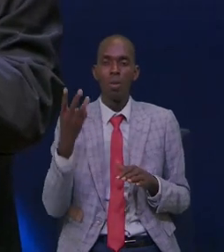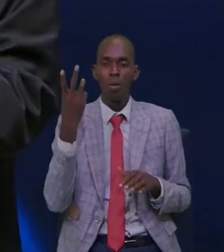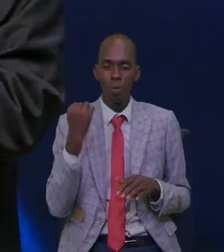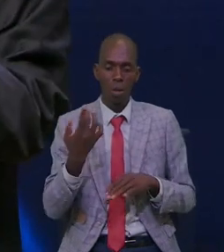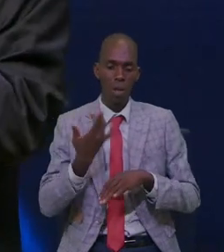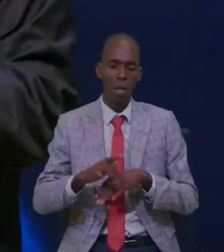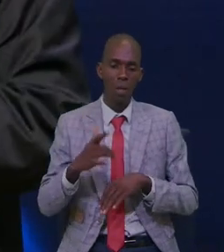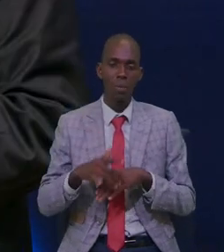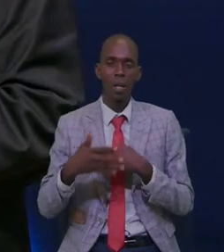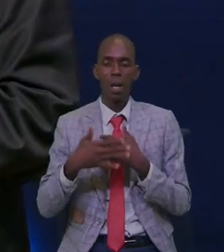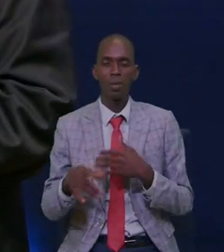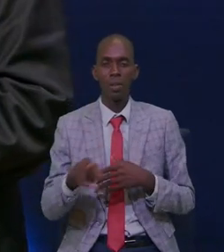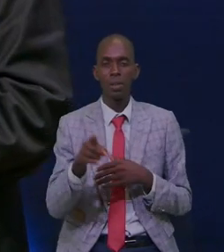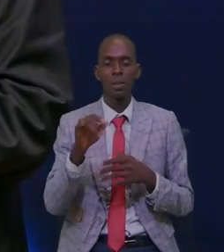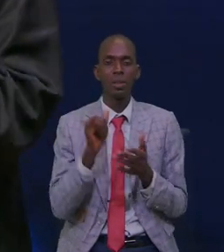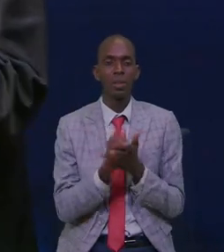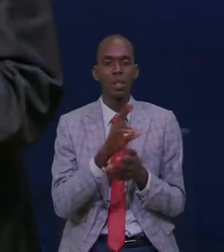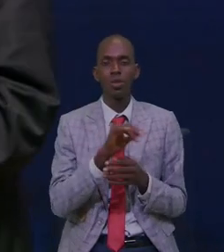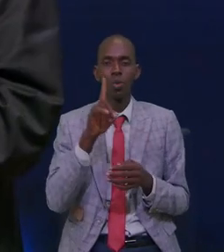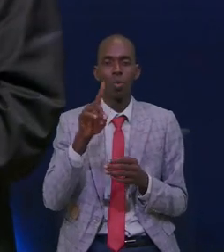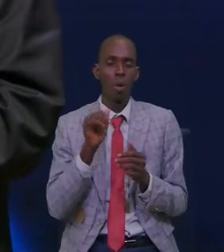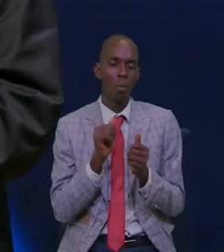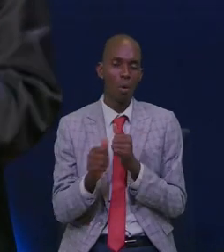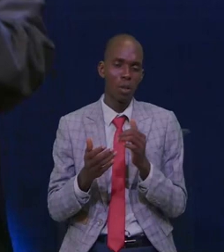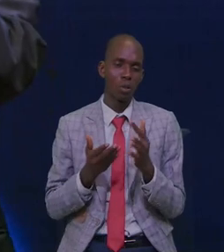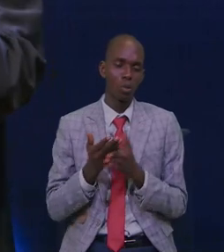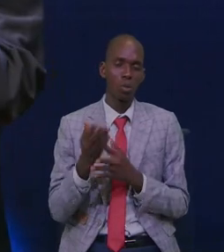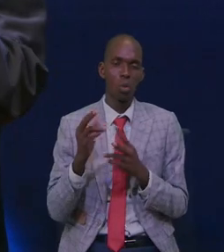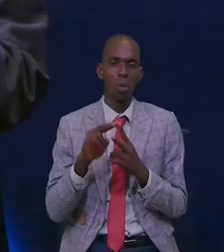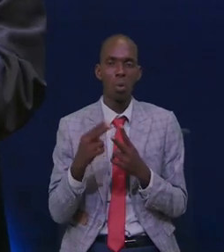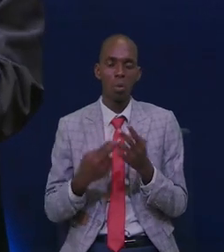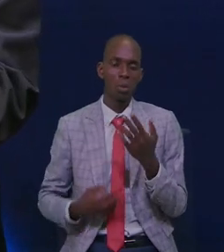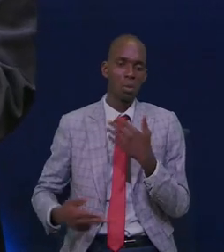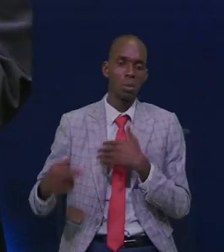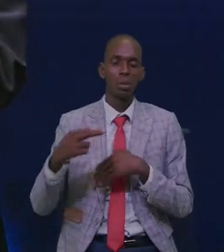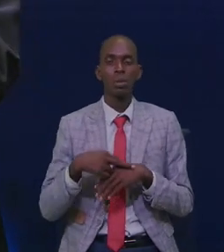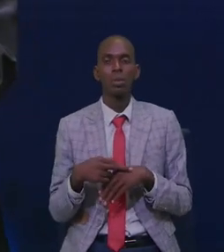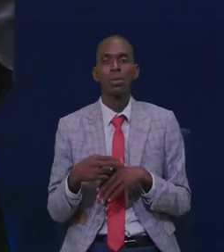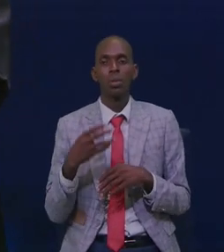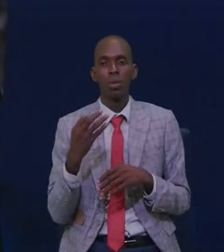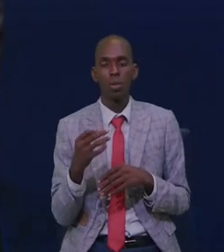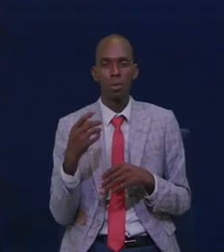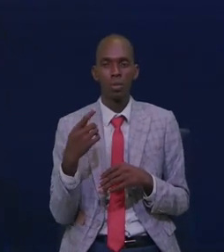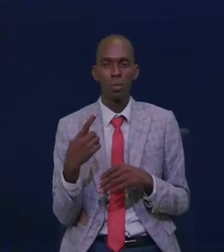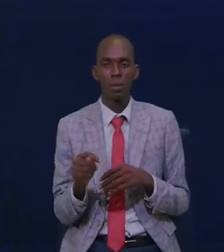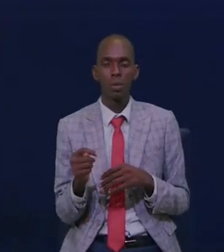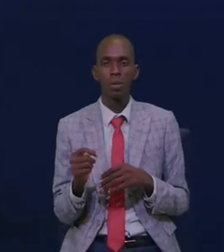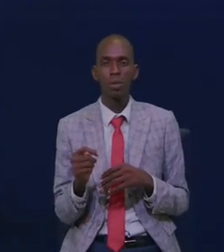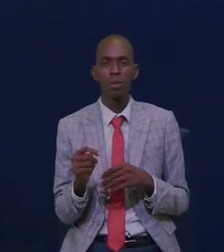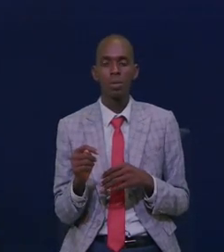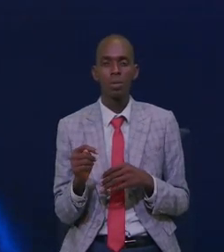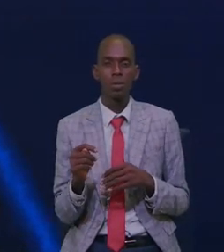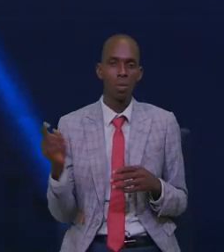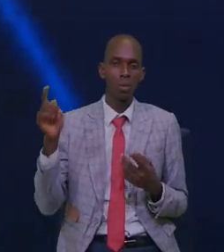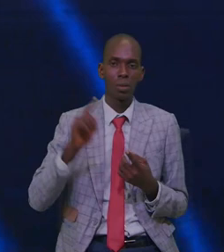them that no man passed through nor returned, for they laid the pleasant